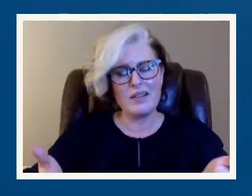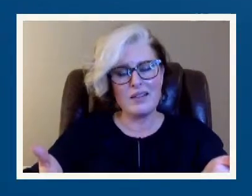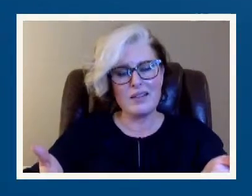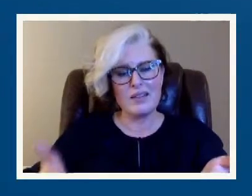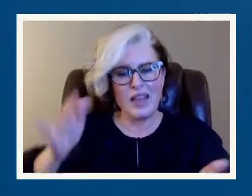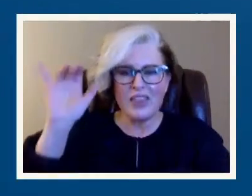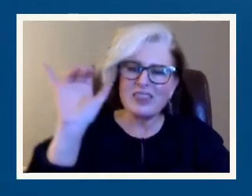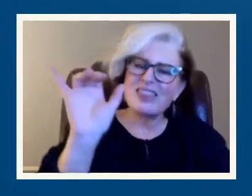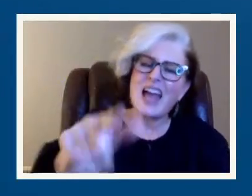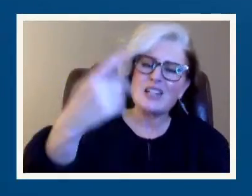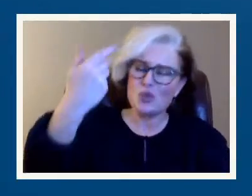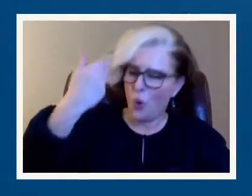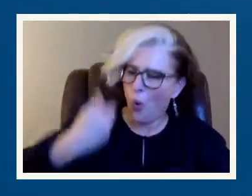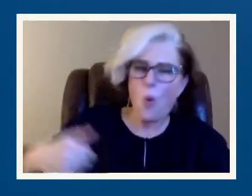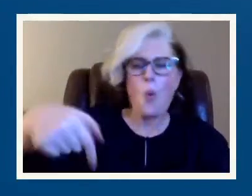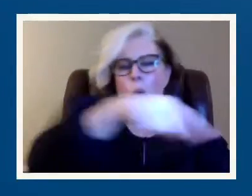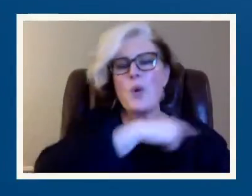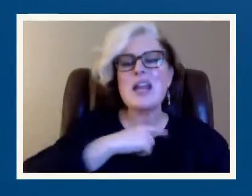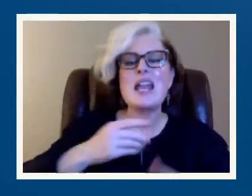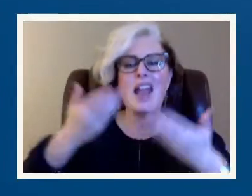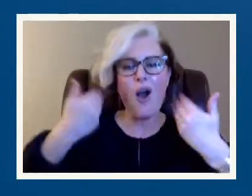That's who we are.